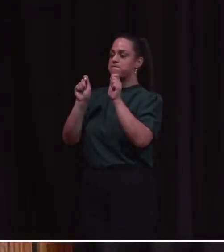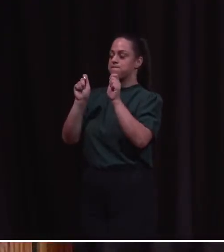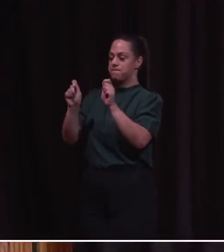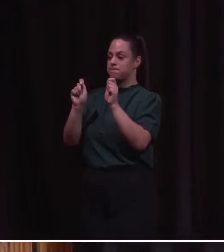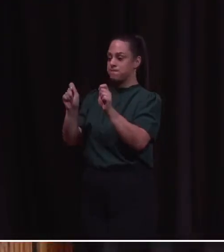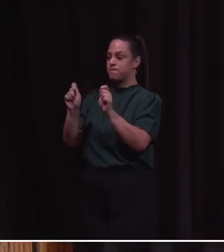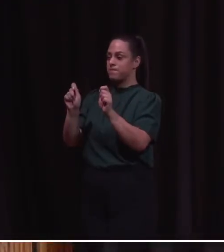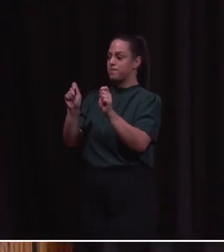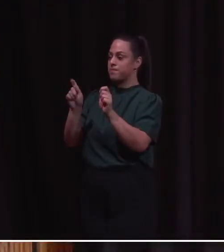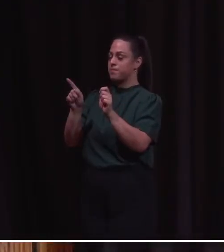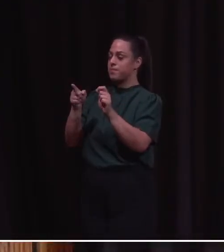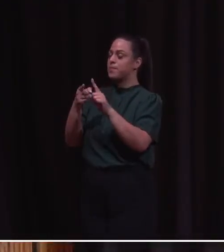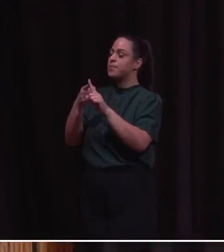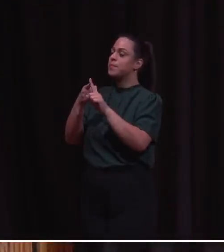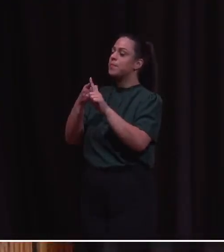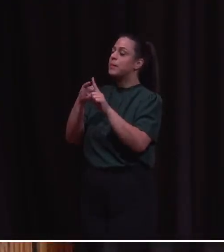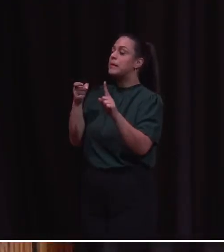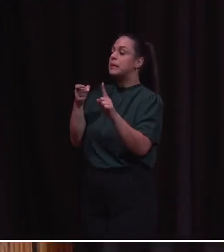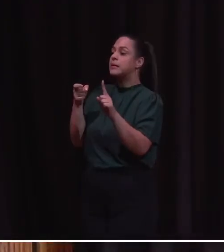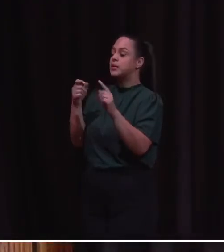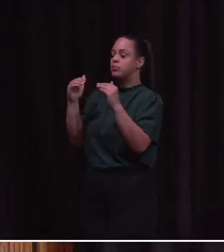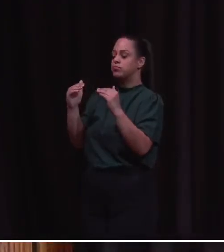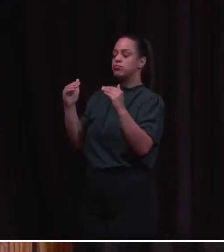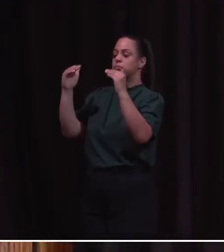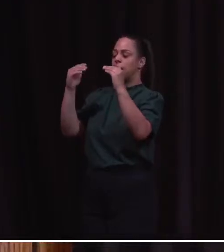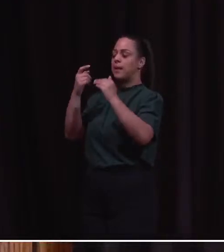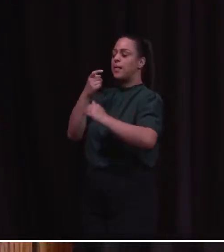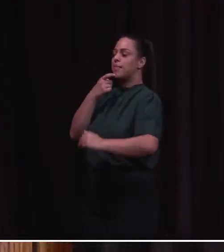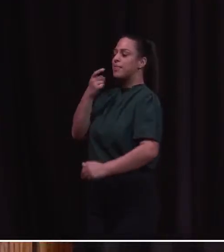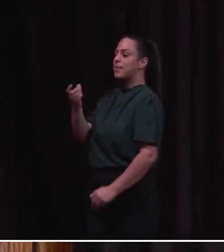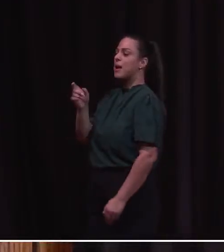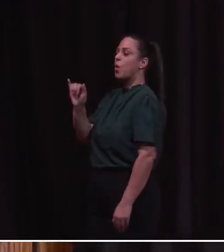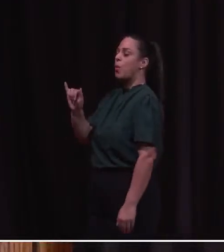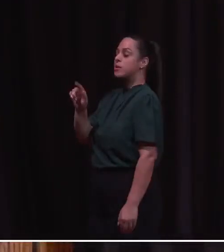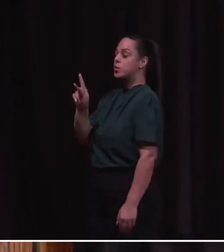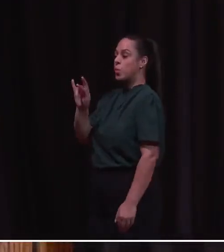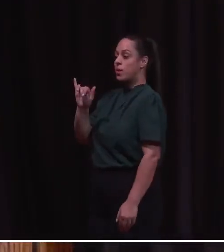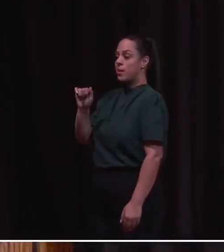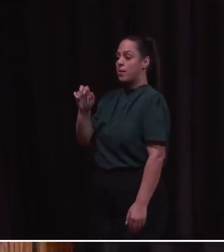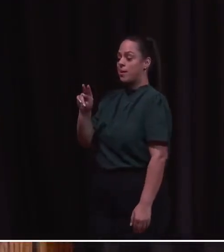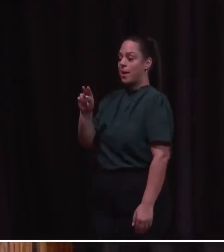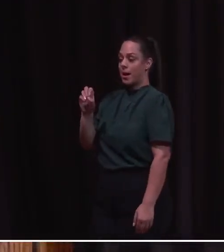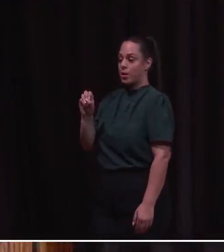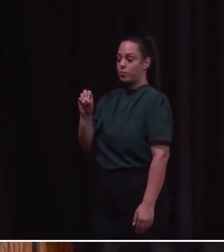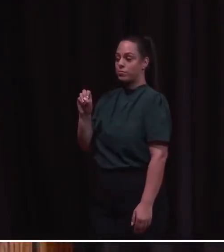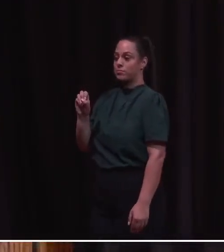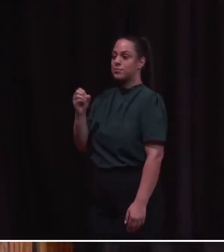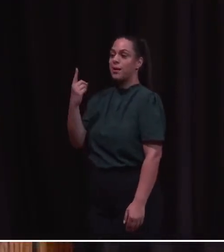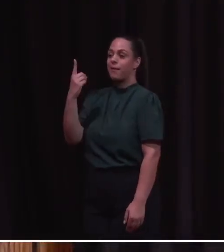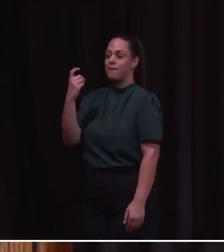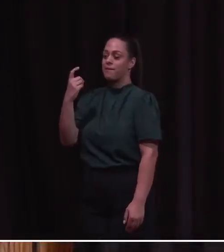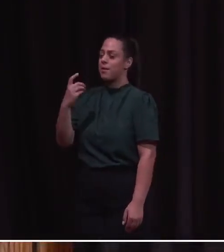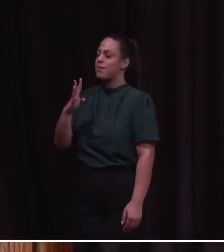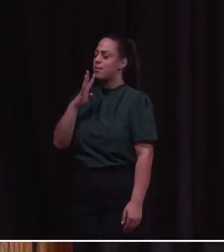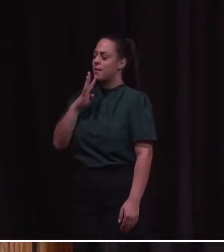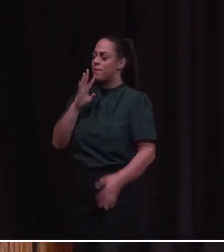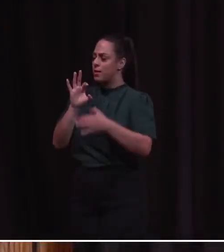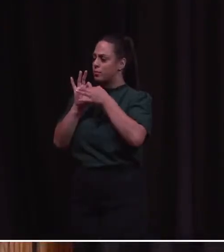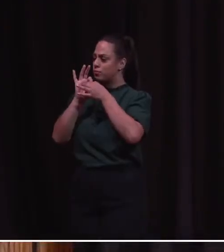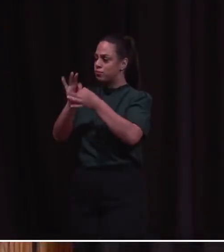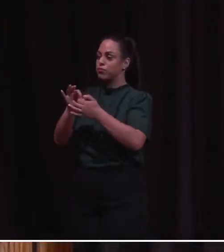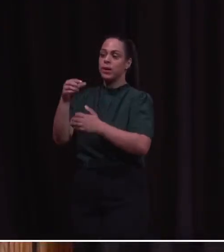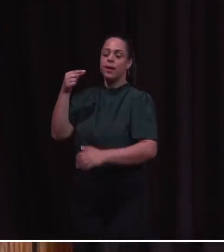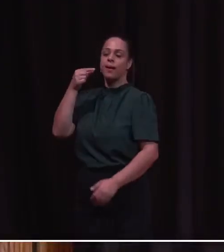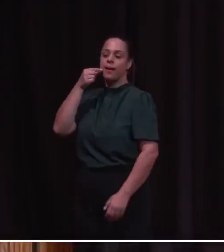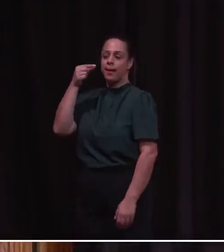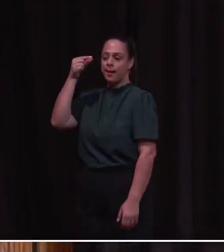Quijano and point out that gender was implicated